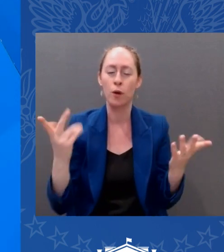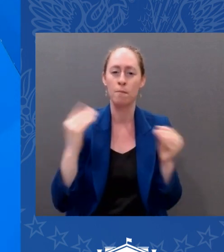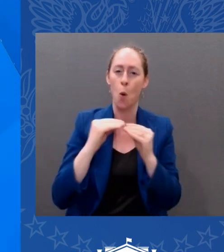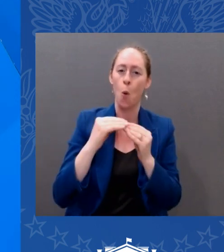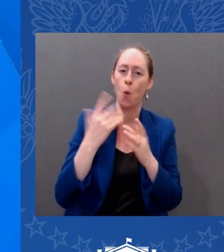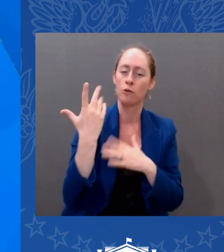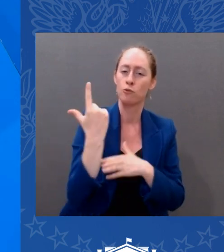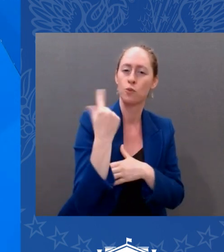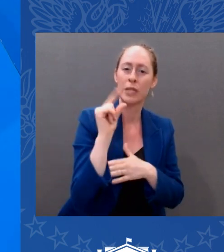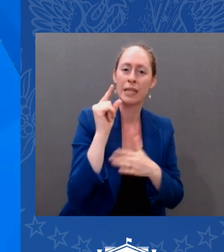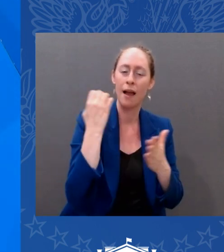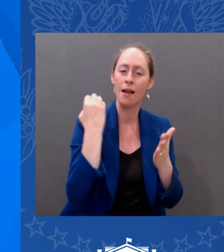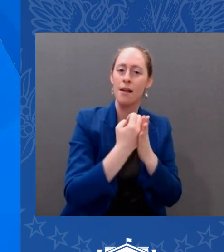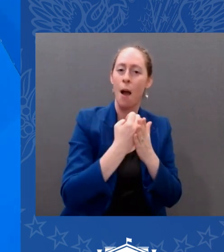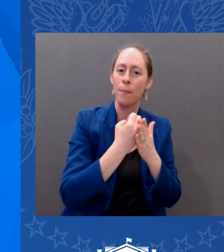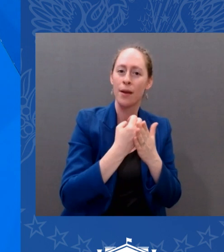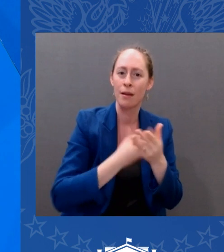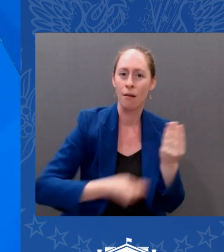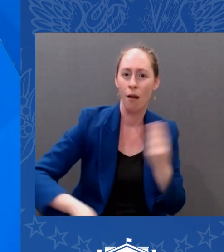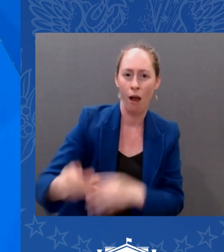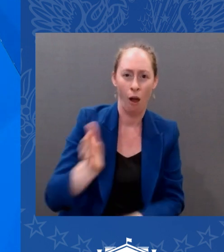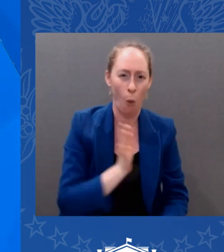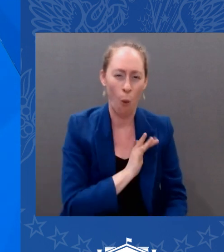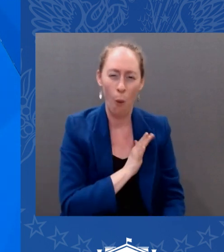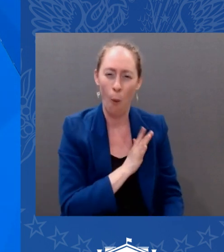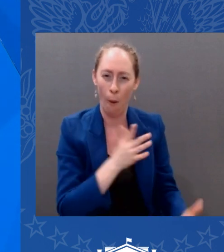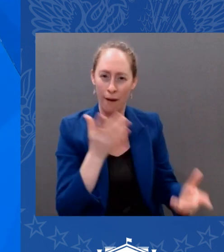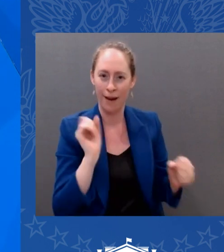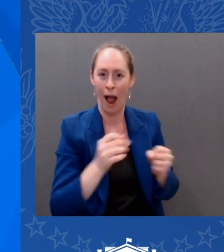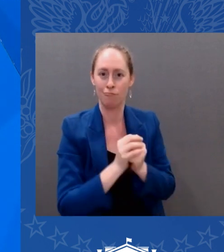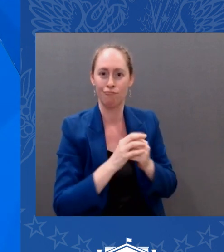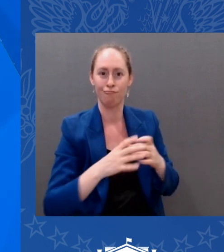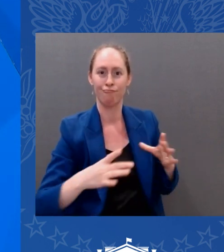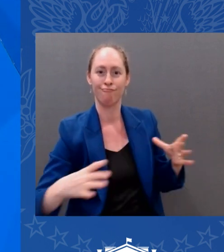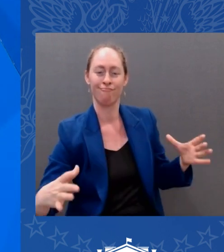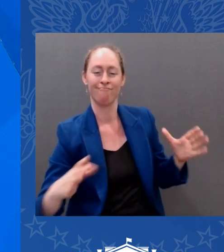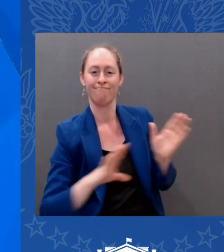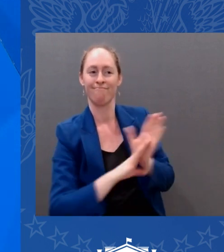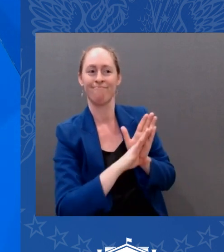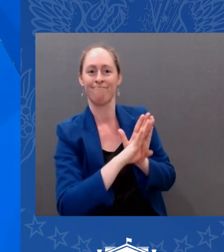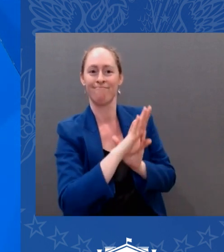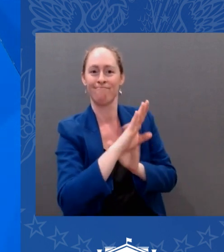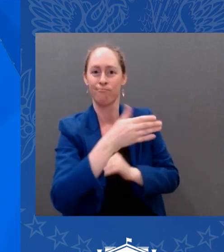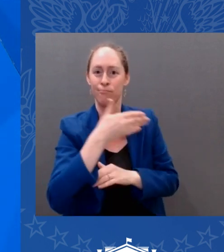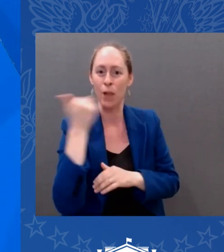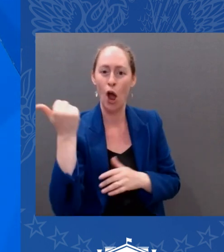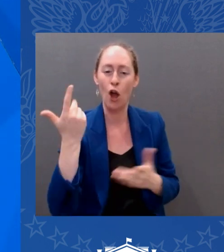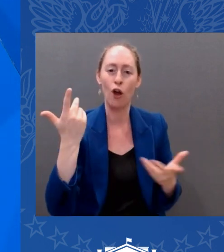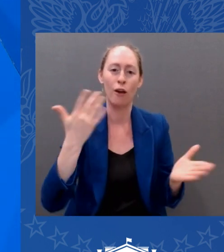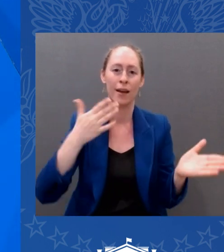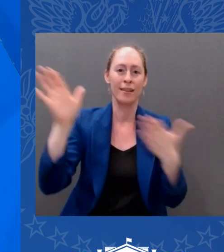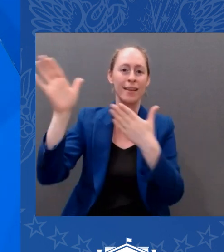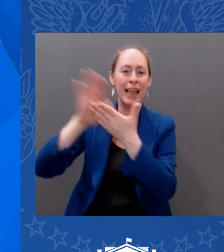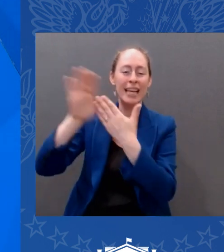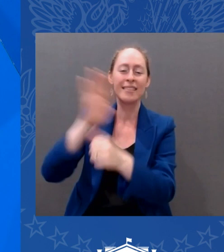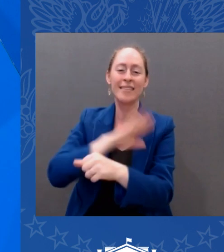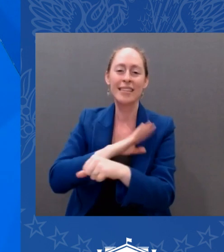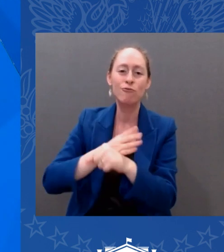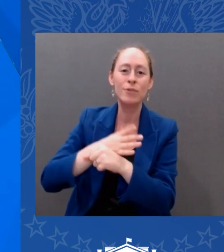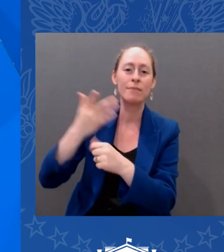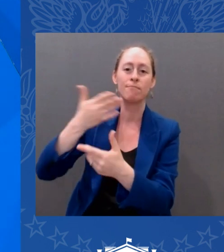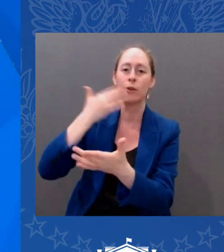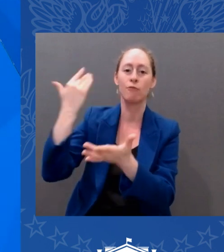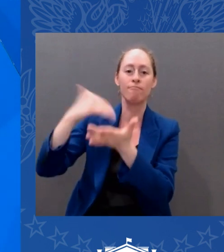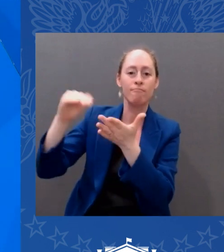Jobs in developing and deploying clean energy. Jobs in decarbonizing the economy. Jobs in